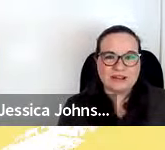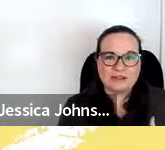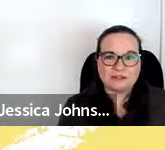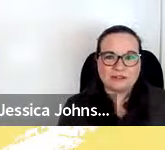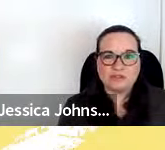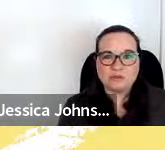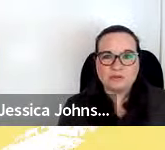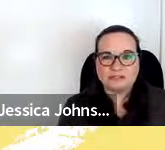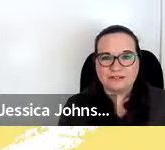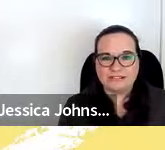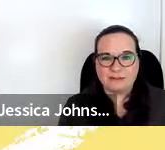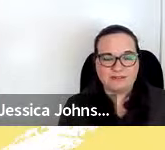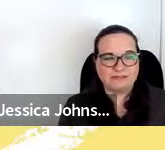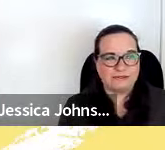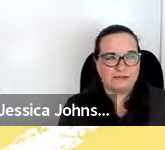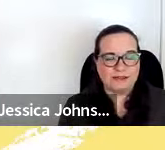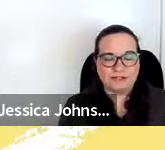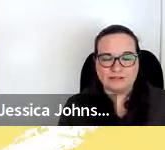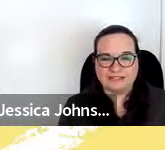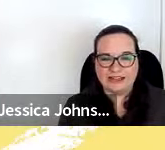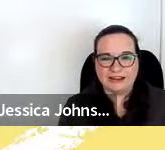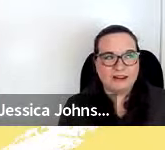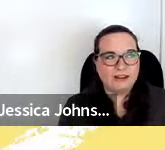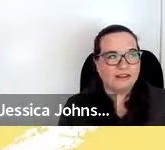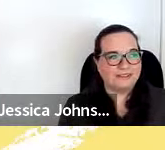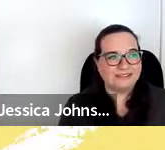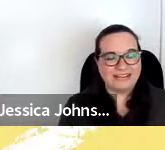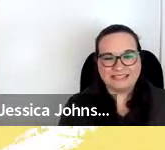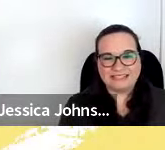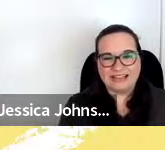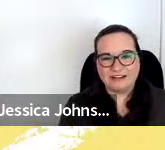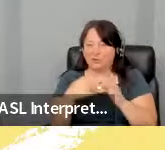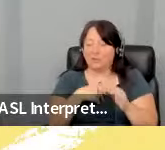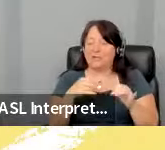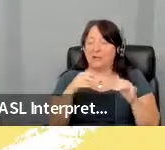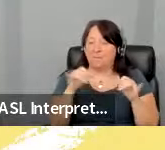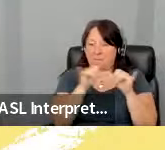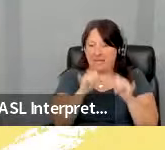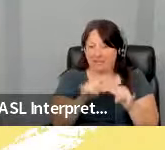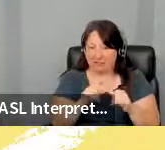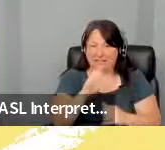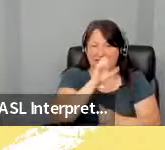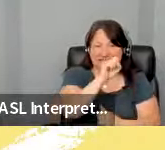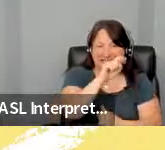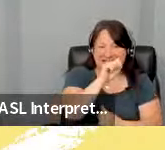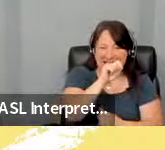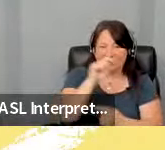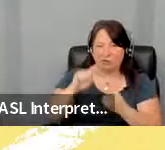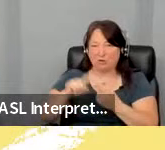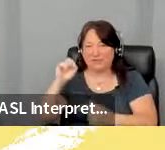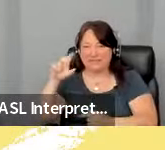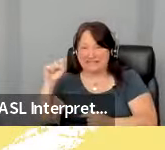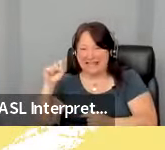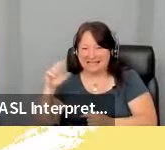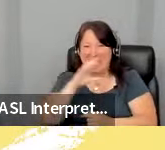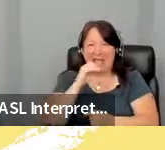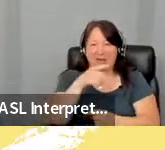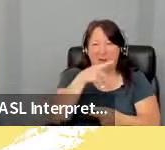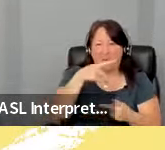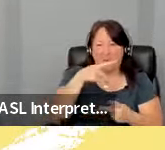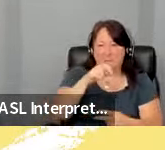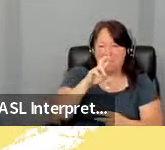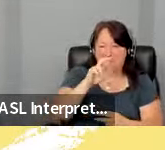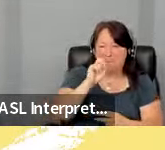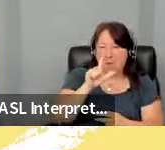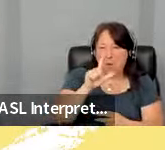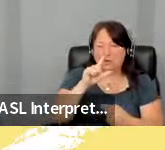I will tell you that there's two different types of measuring a day. There's set to set and portal to portal. When your day is measured set to